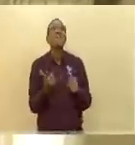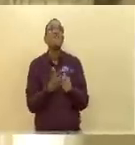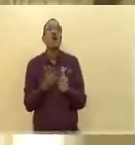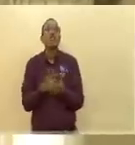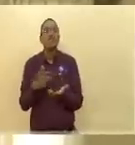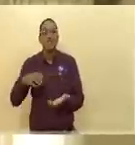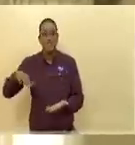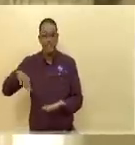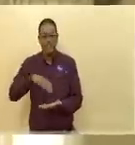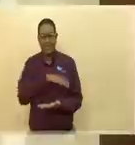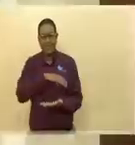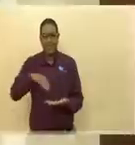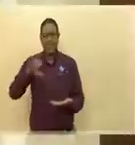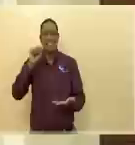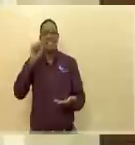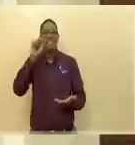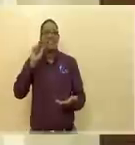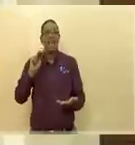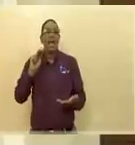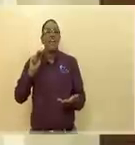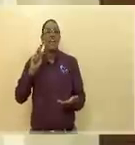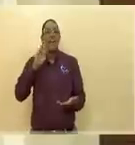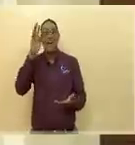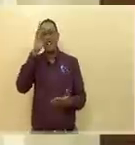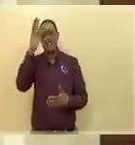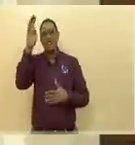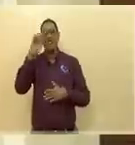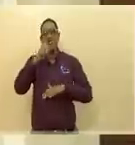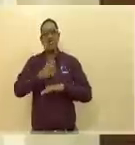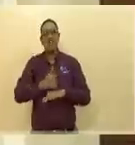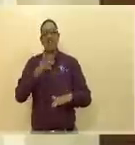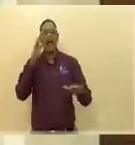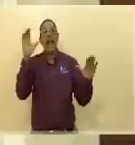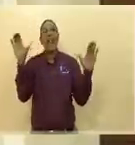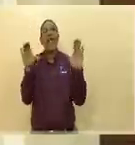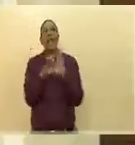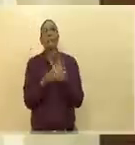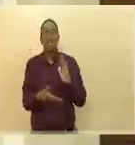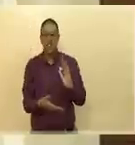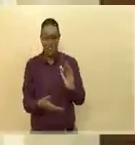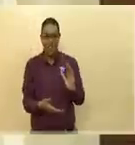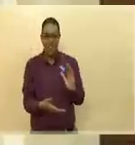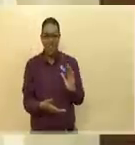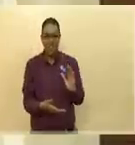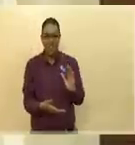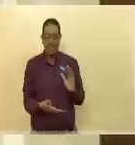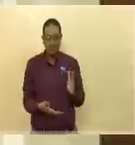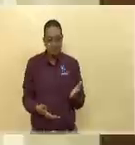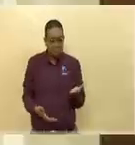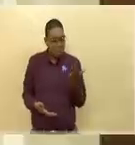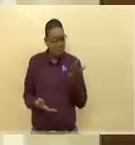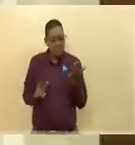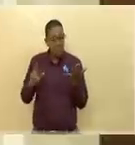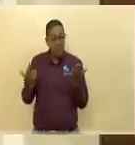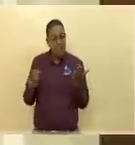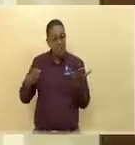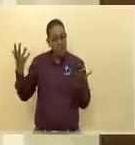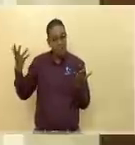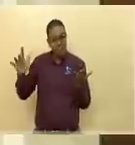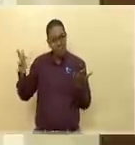scan them and create a digital image of them. And not only